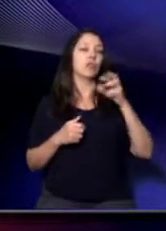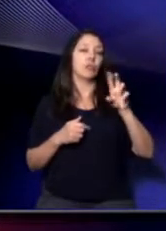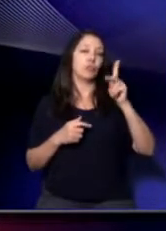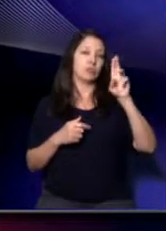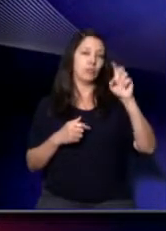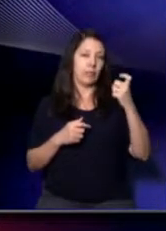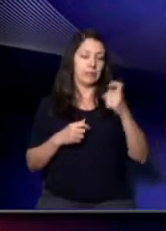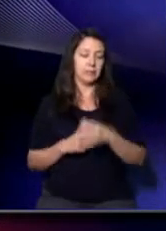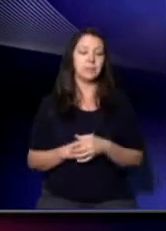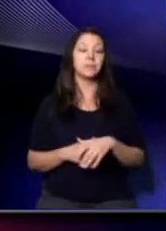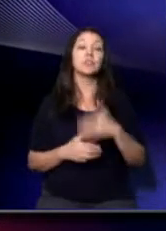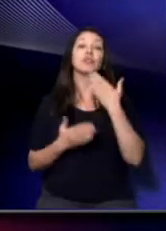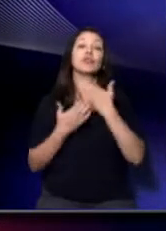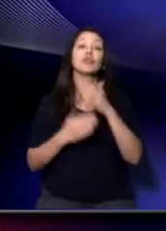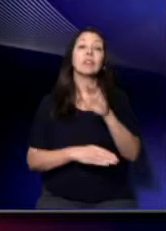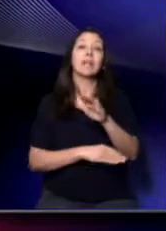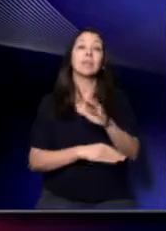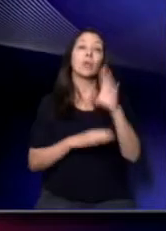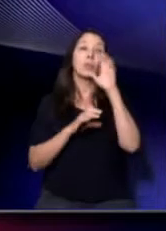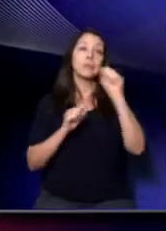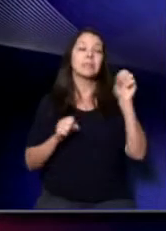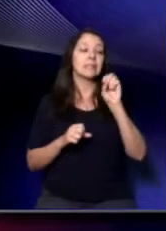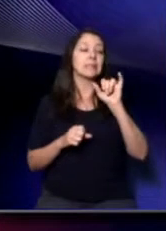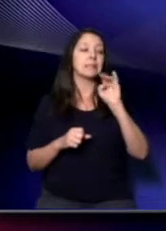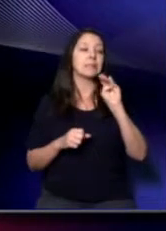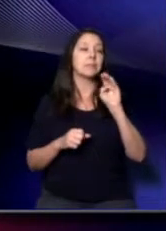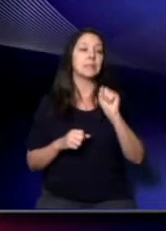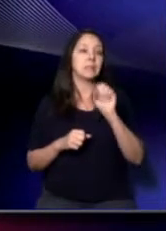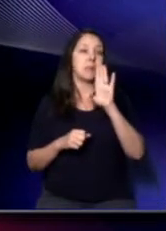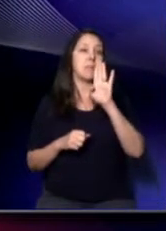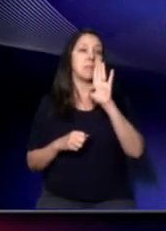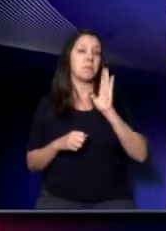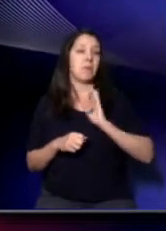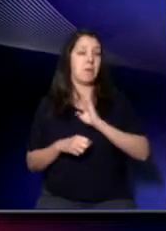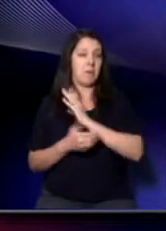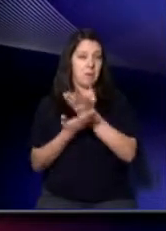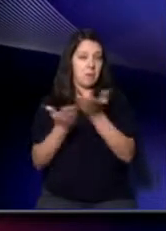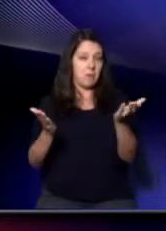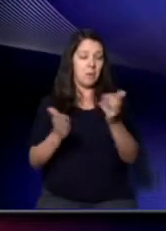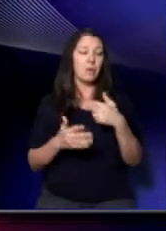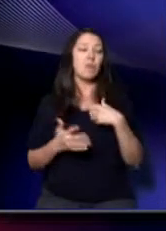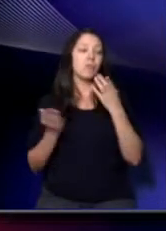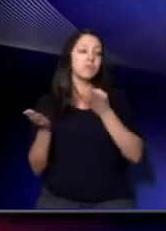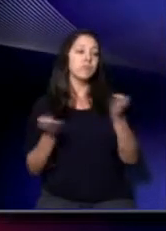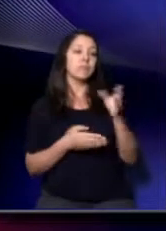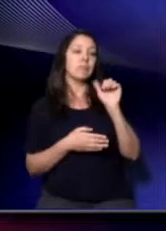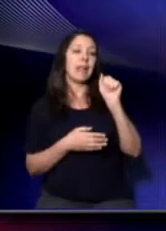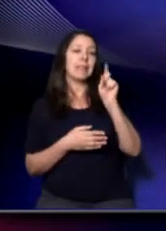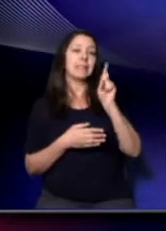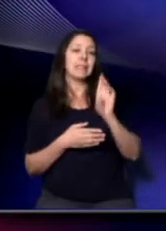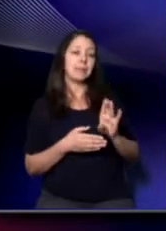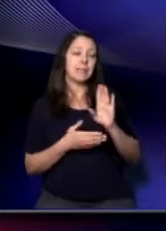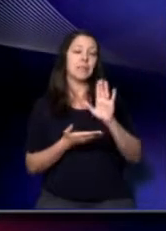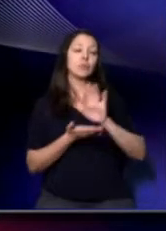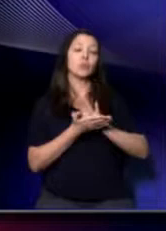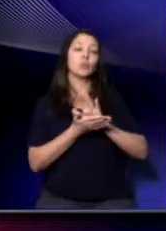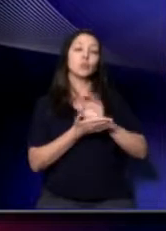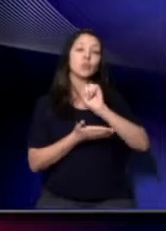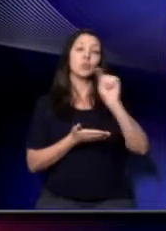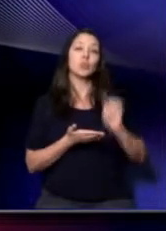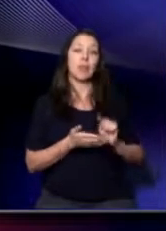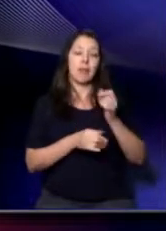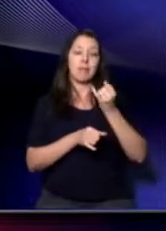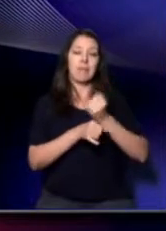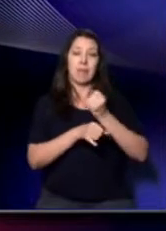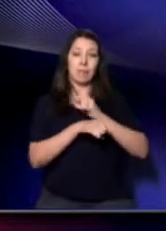Good afternoon, President Sims and Board. I'm going to direct your attention to our ASDB Tucson campus principal, Ms.